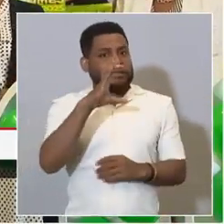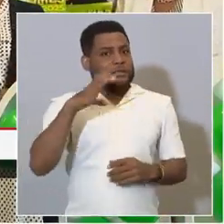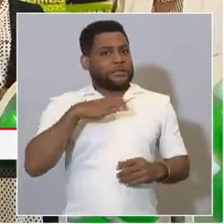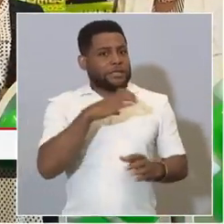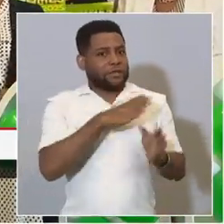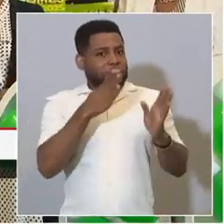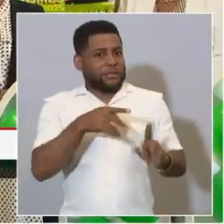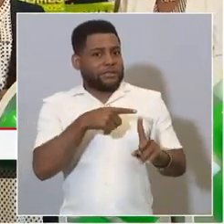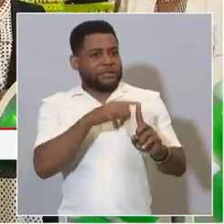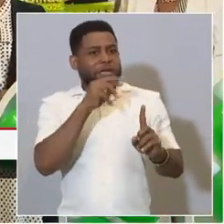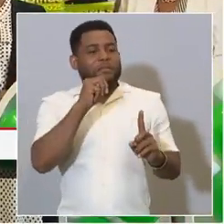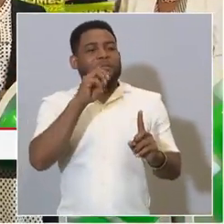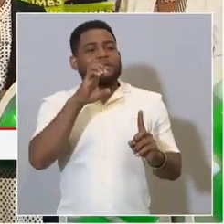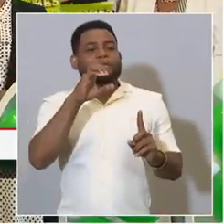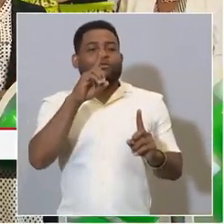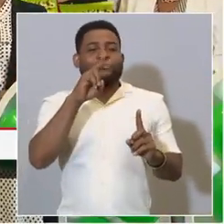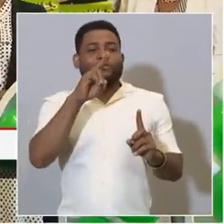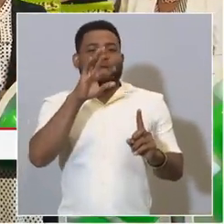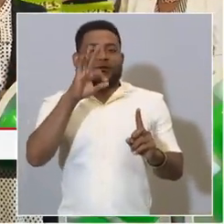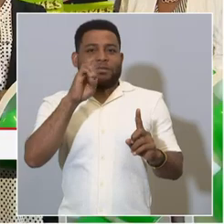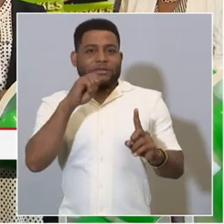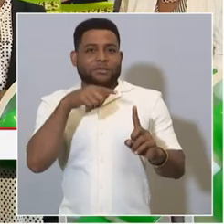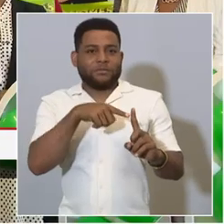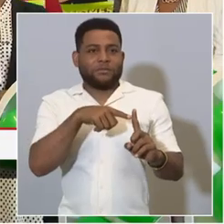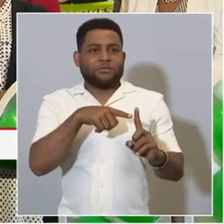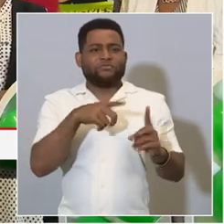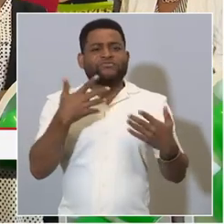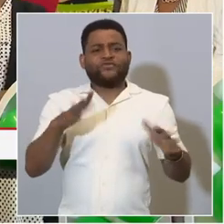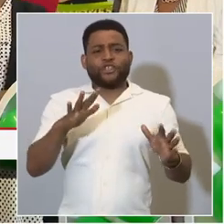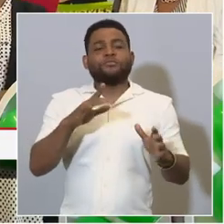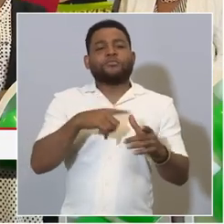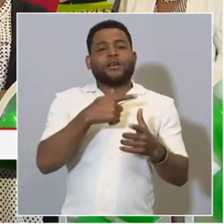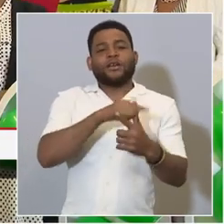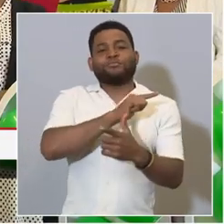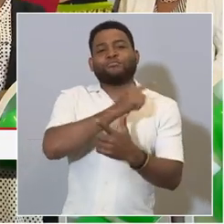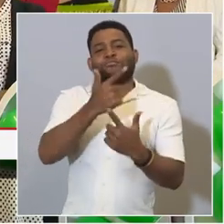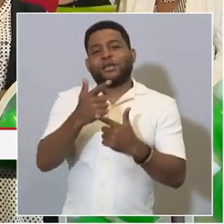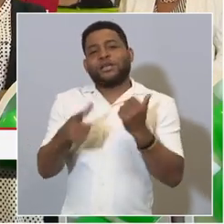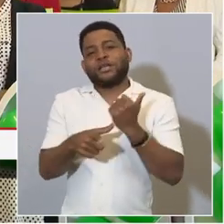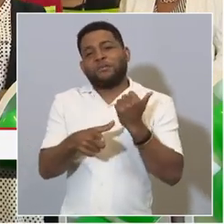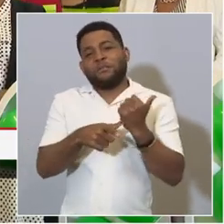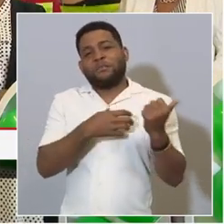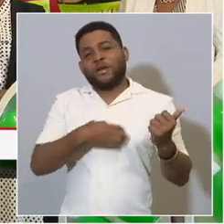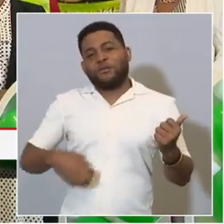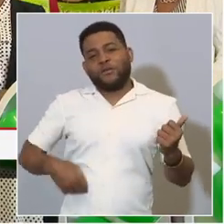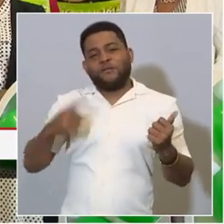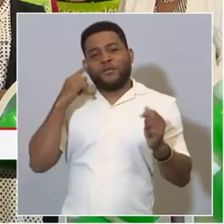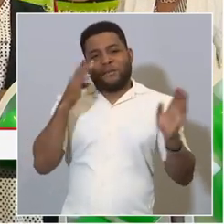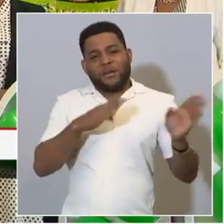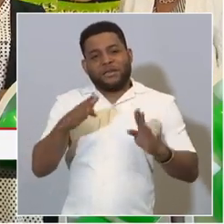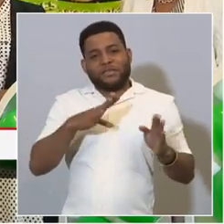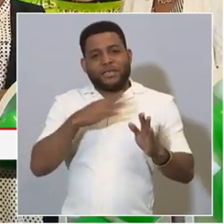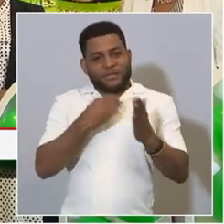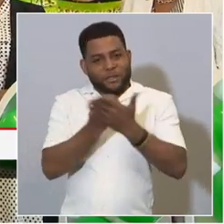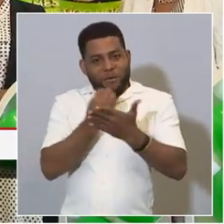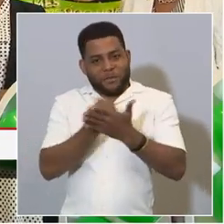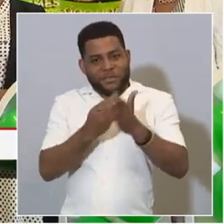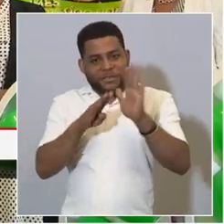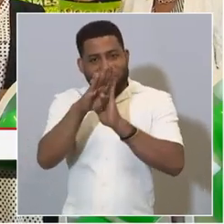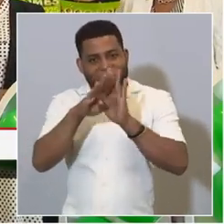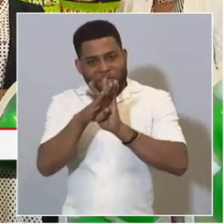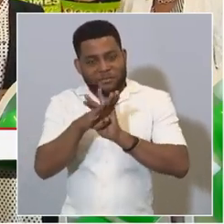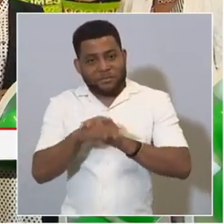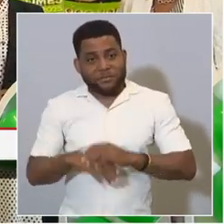followed by our Deputy Mayor for Planning and Economic Development, Nina Albert. And I want to